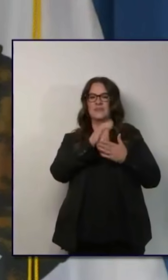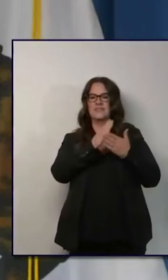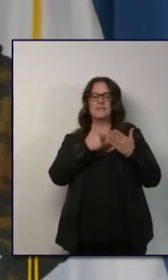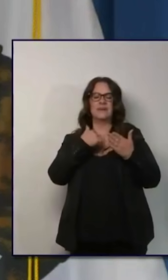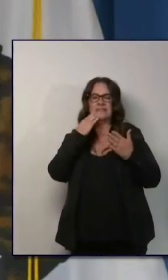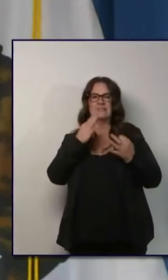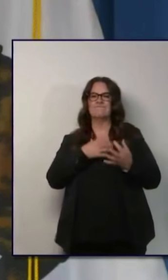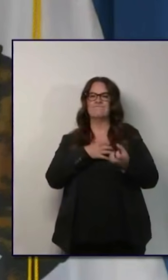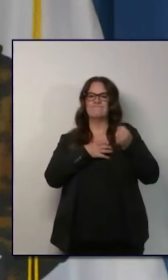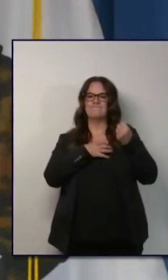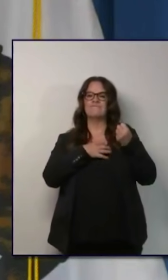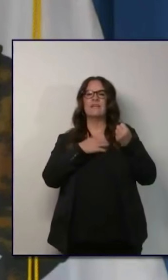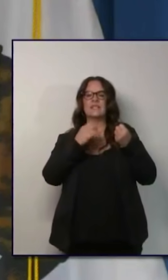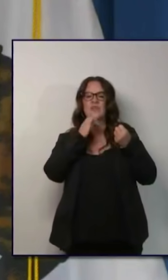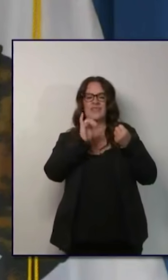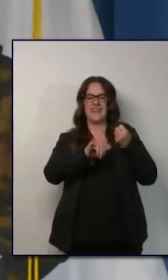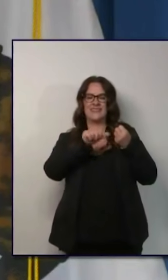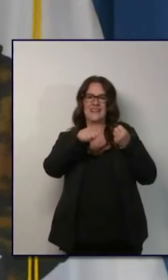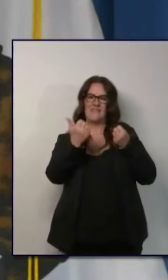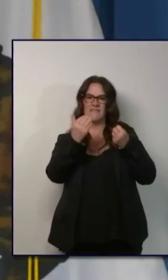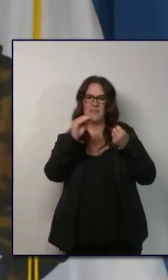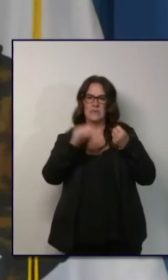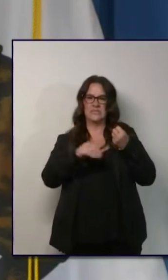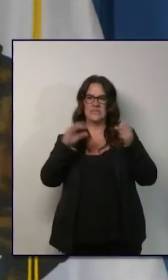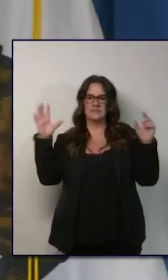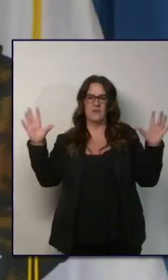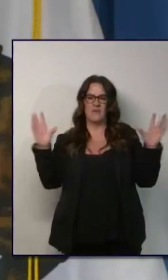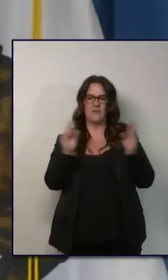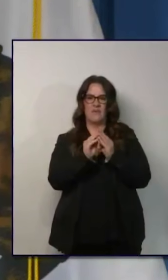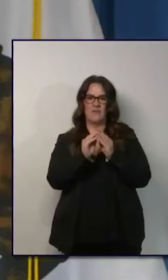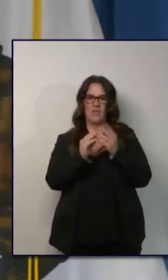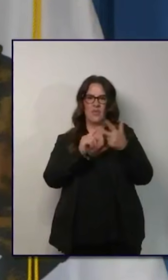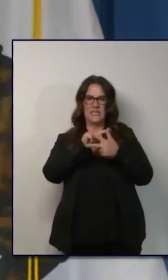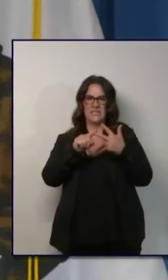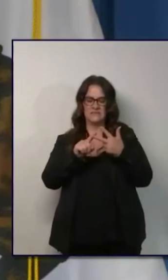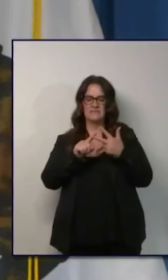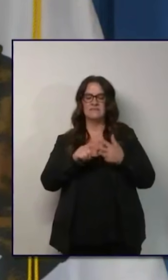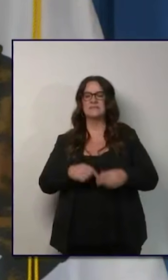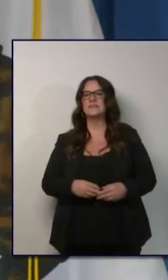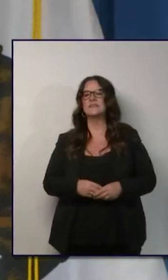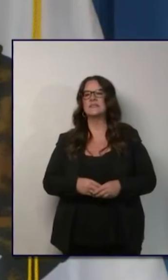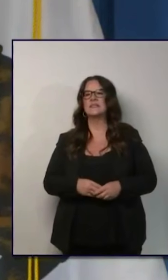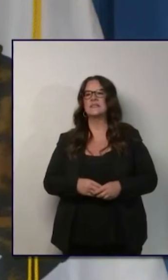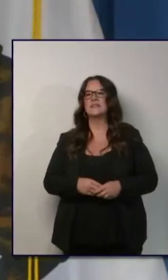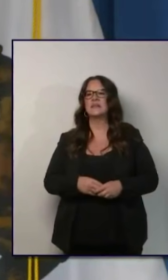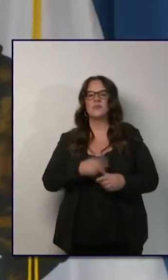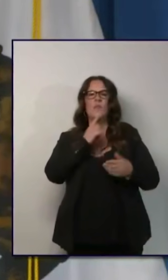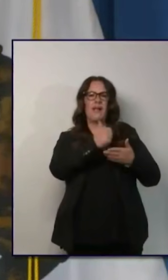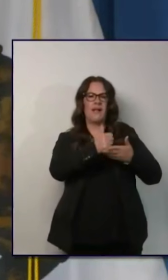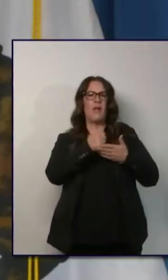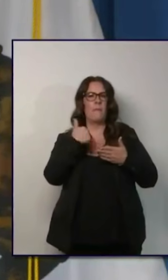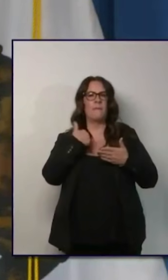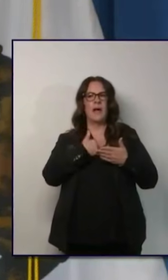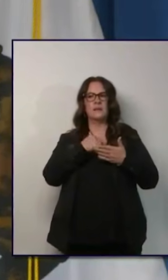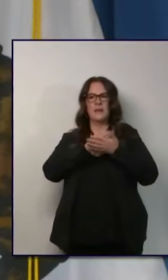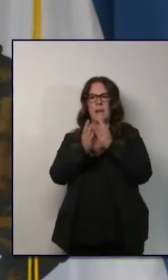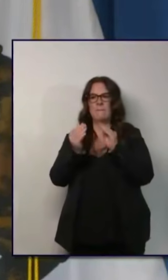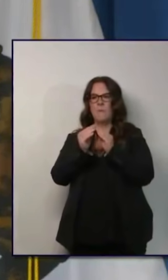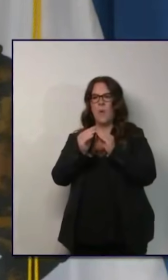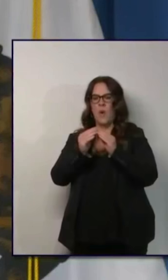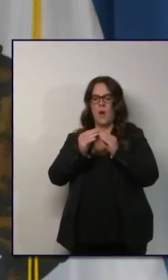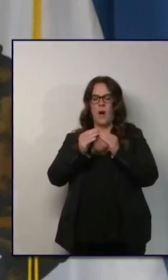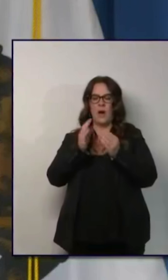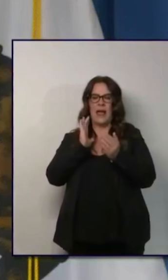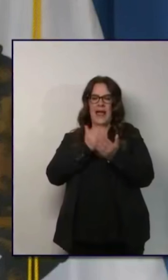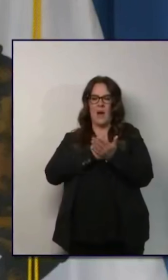15%. There are three additional categories now that ultimately get us to a balanced budget. The